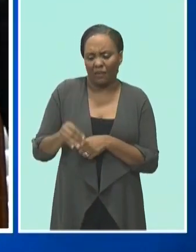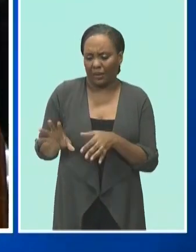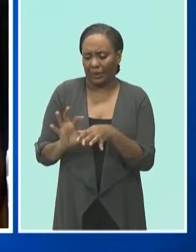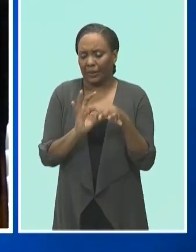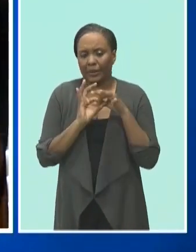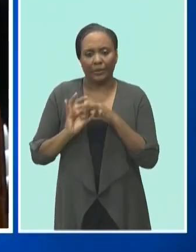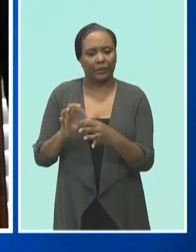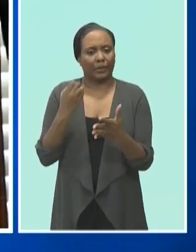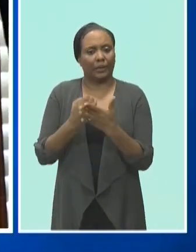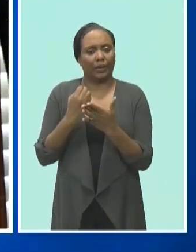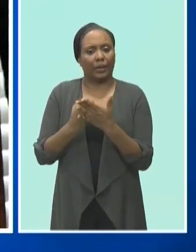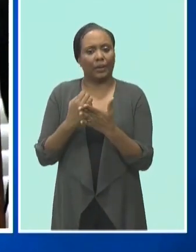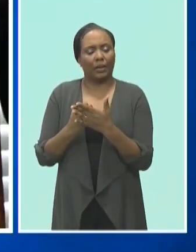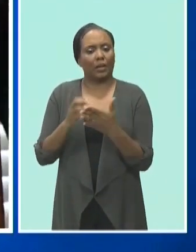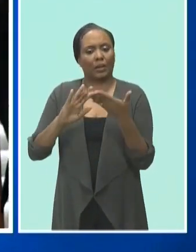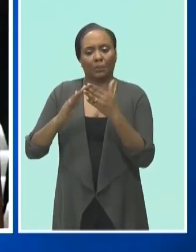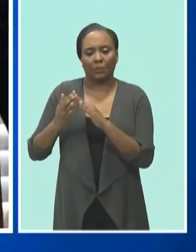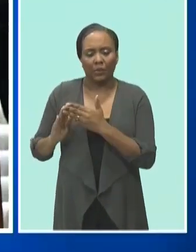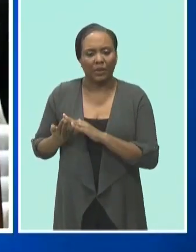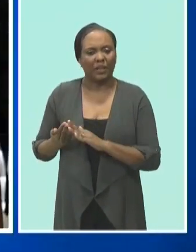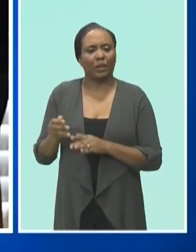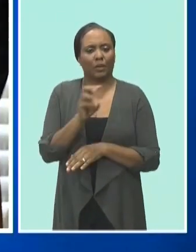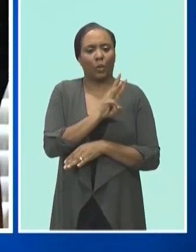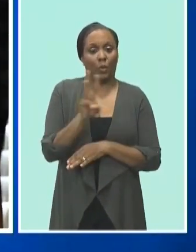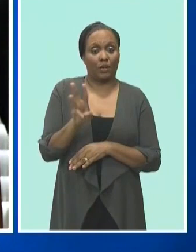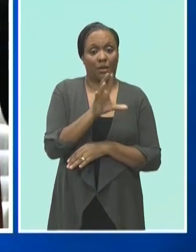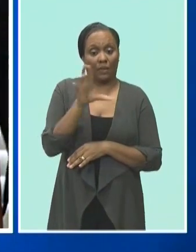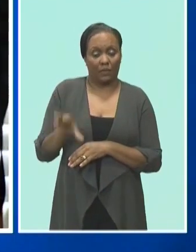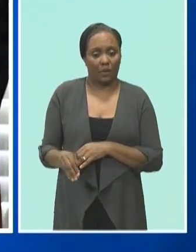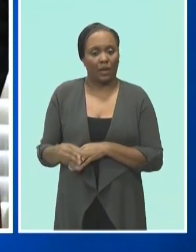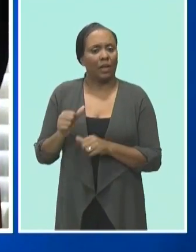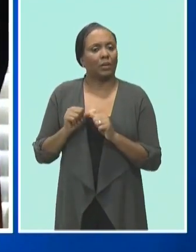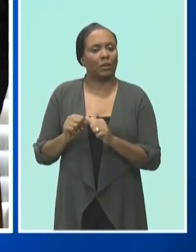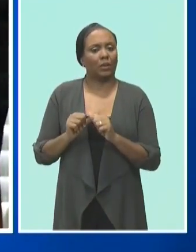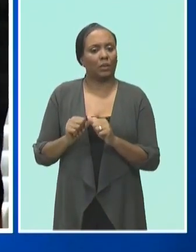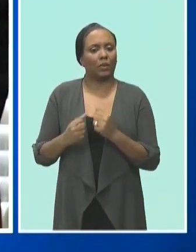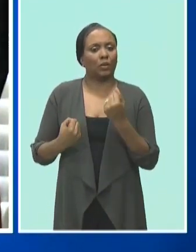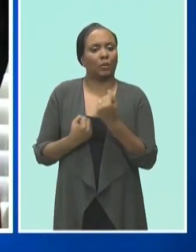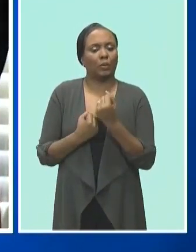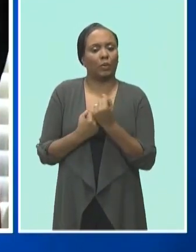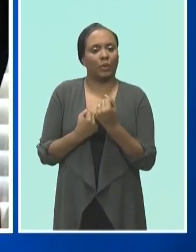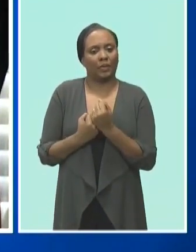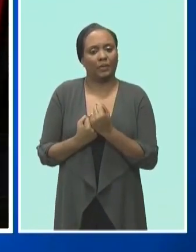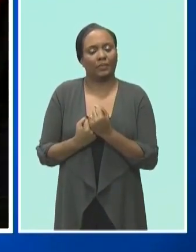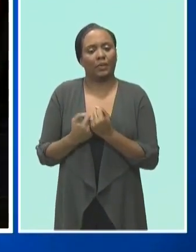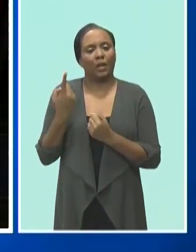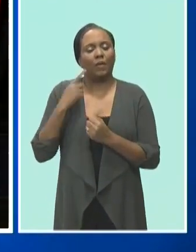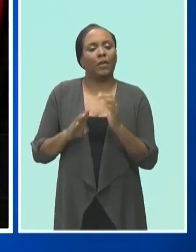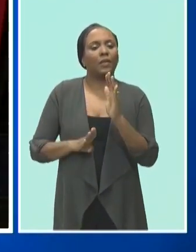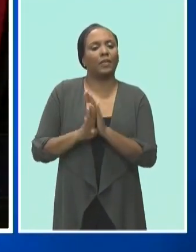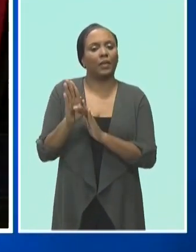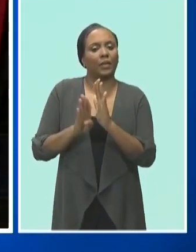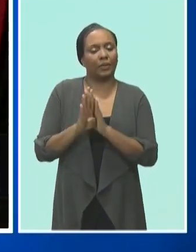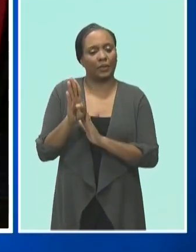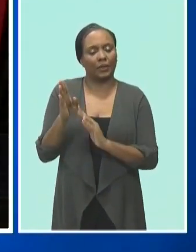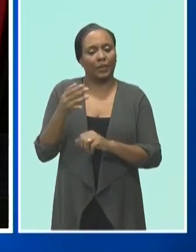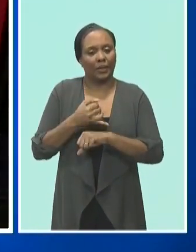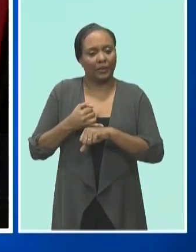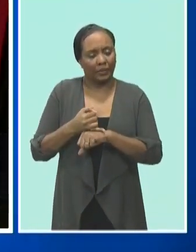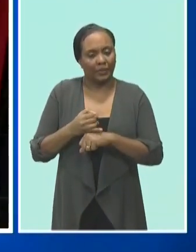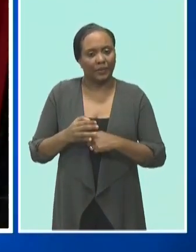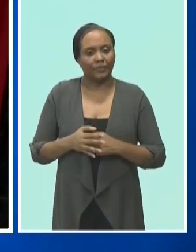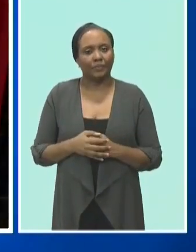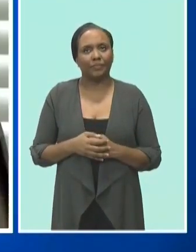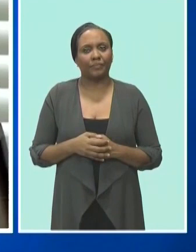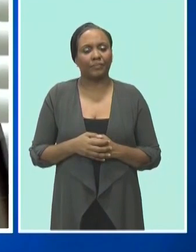Economic Community of West Africa, and for his unflinching support for the rights of developing states. The visiting head of state was pleased with